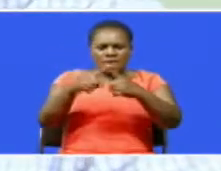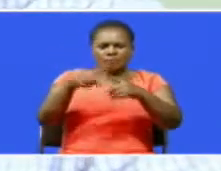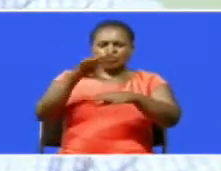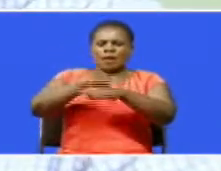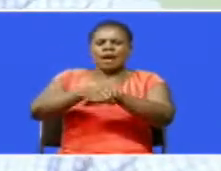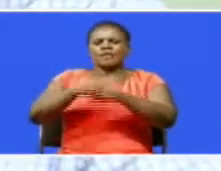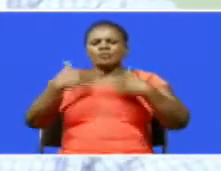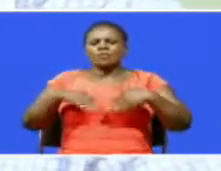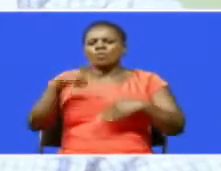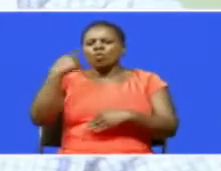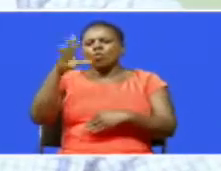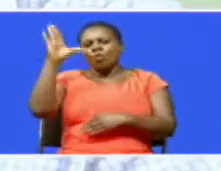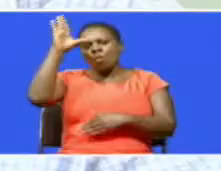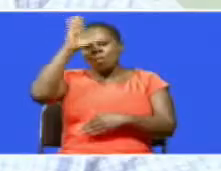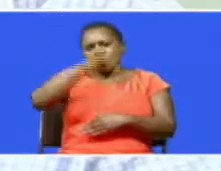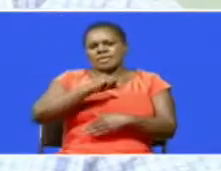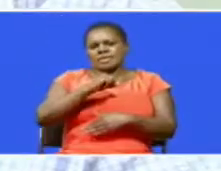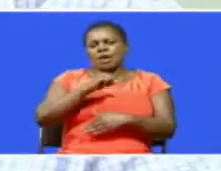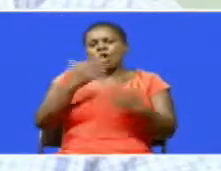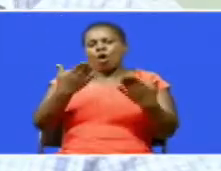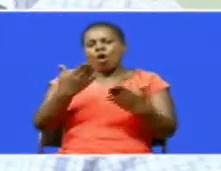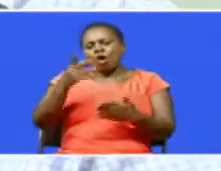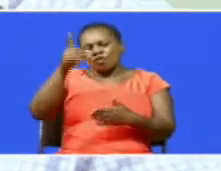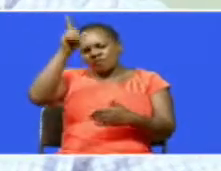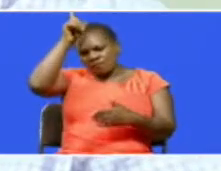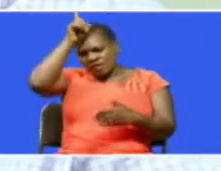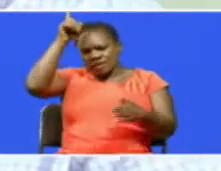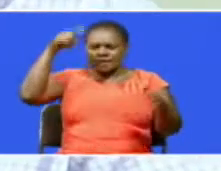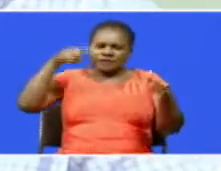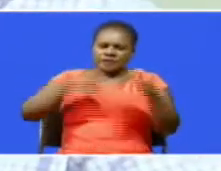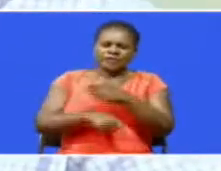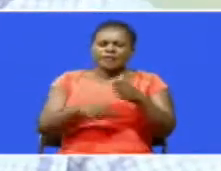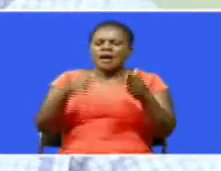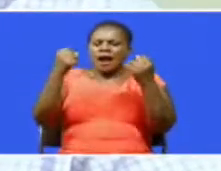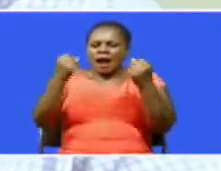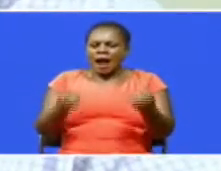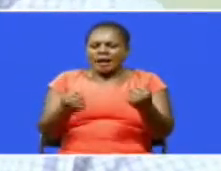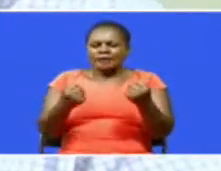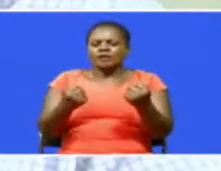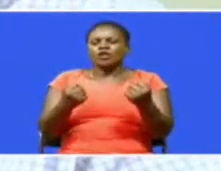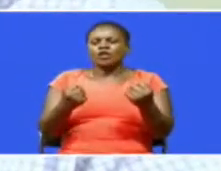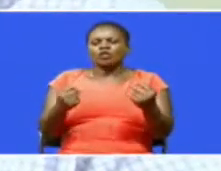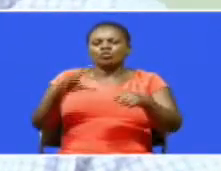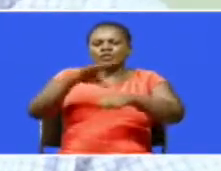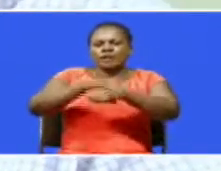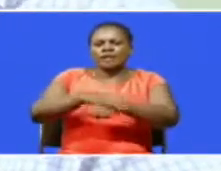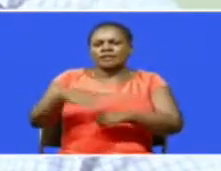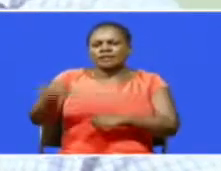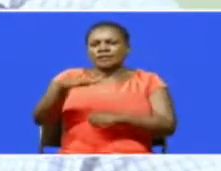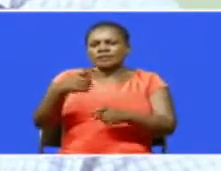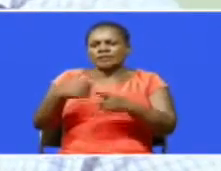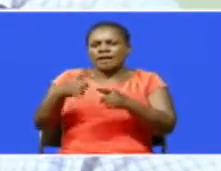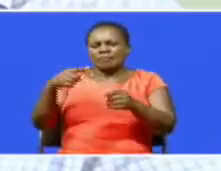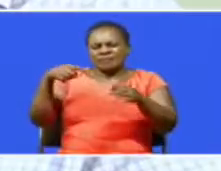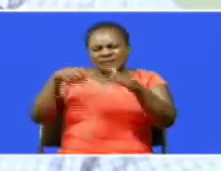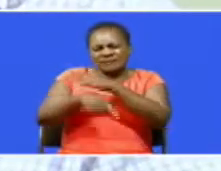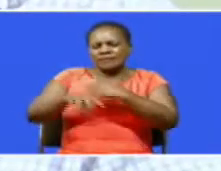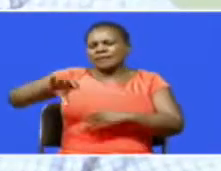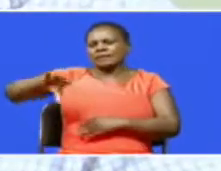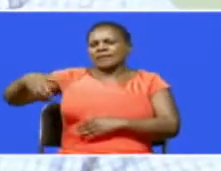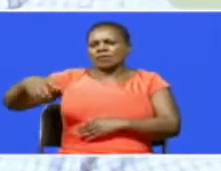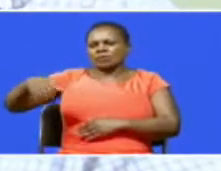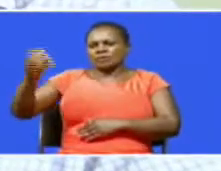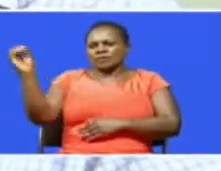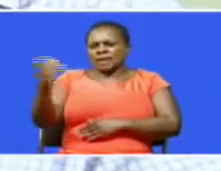out to those people in hard-to-reach areas. Hard-to-reach areas is not just the rural areas, it's also some of the inner city. Right, some